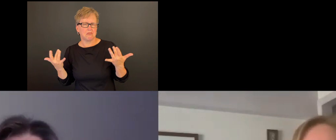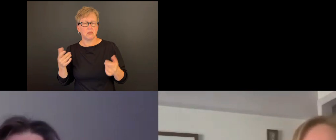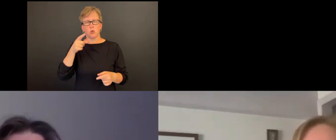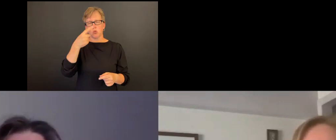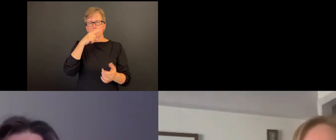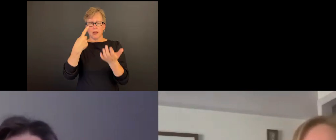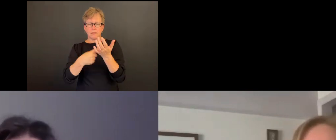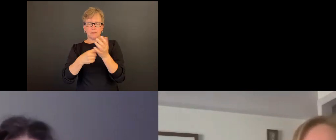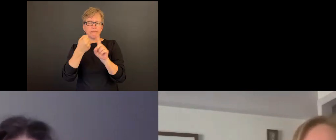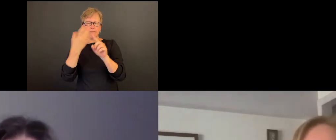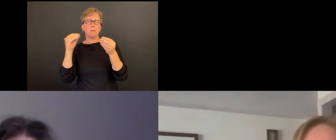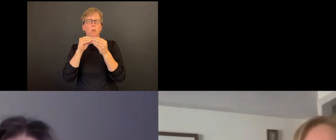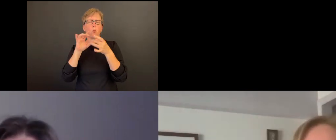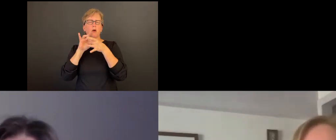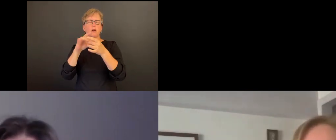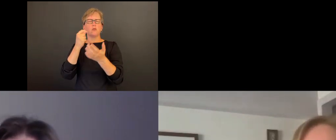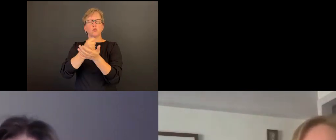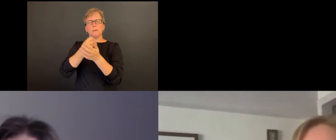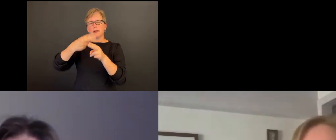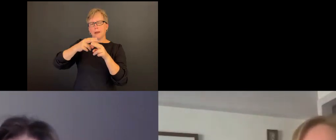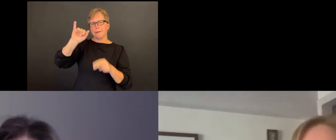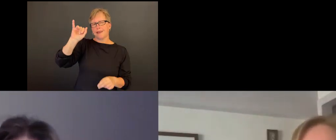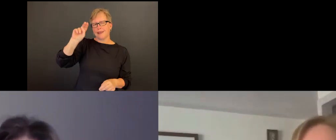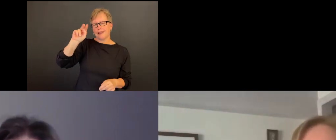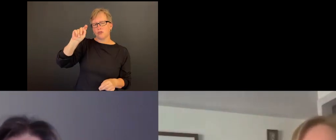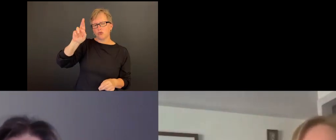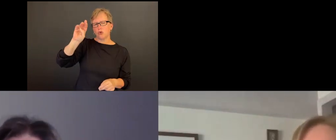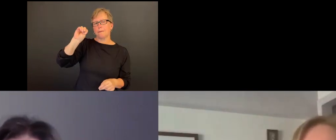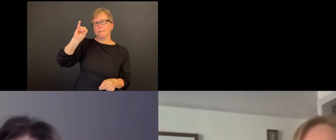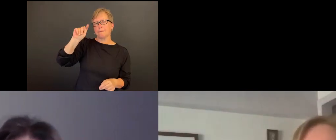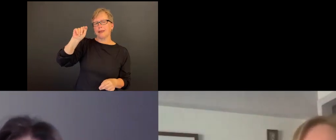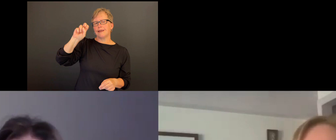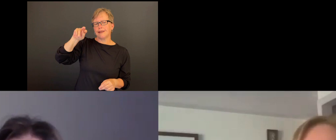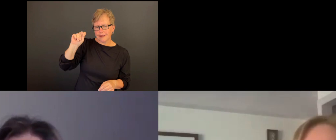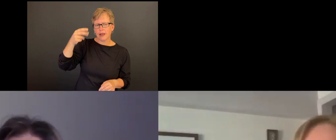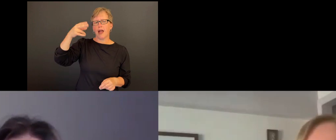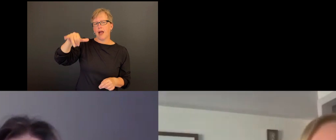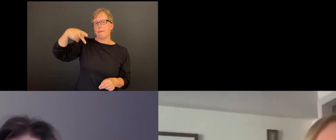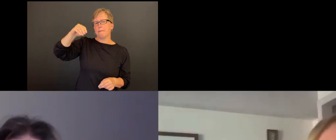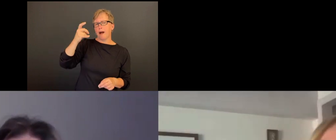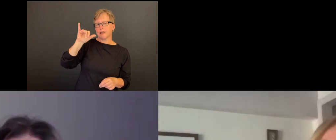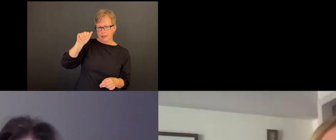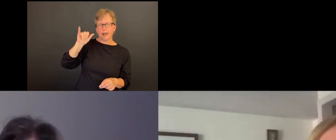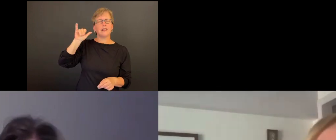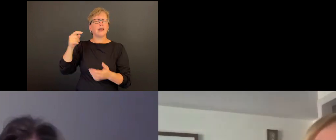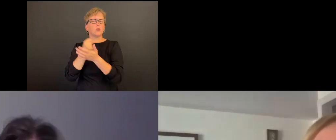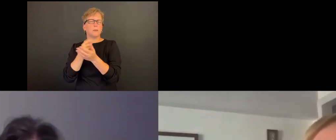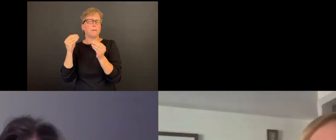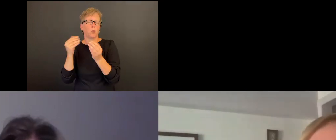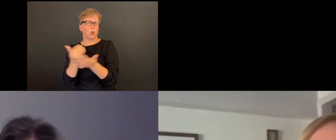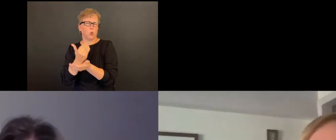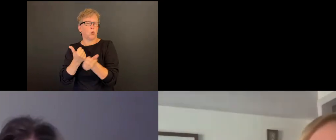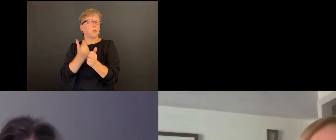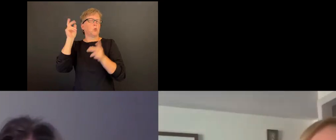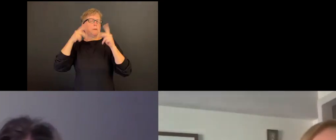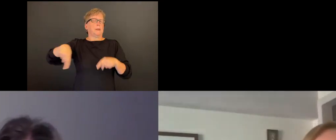know about that. Talk a little bit more about the intermittent hypoxia, because that is a bit newer and it's not really out there that much